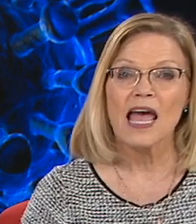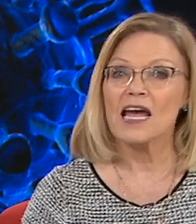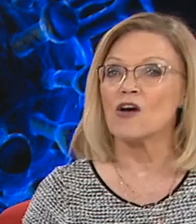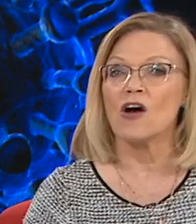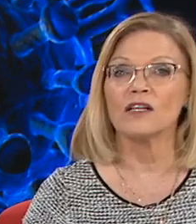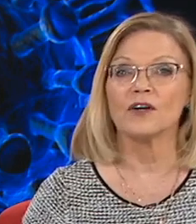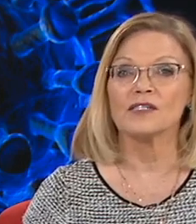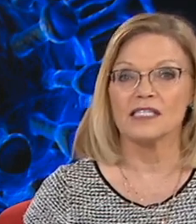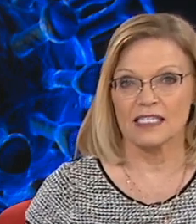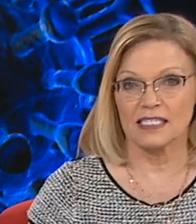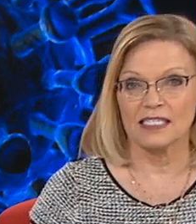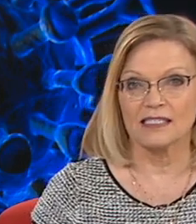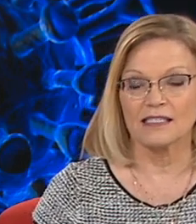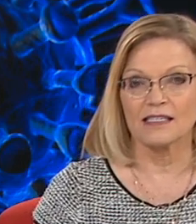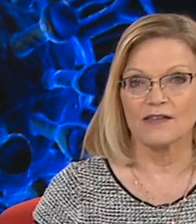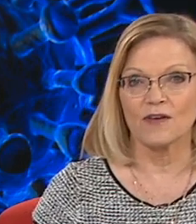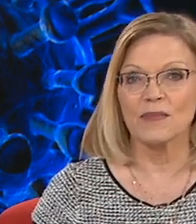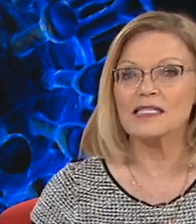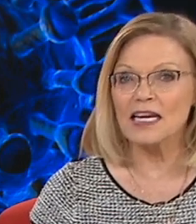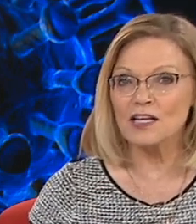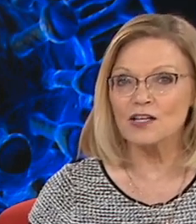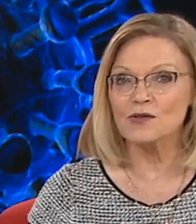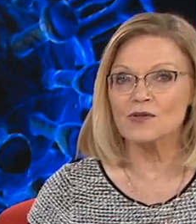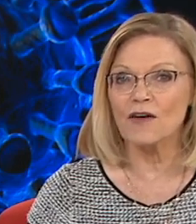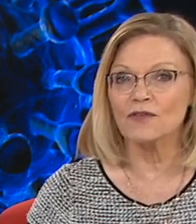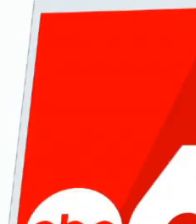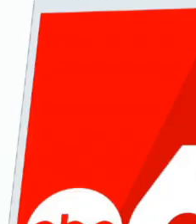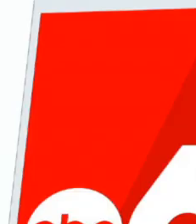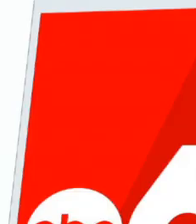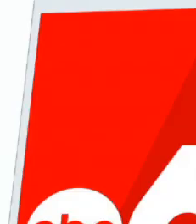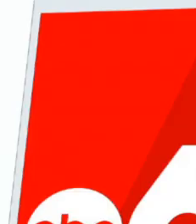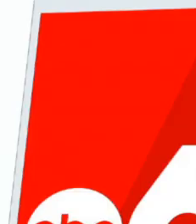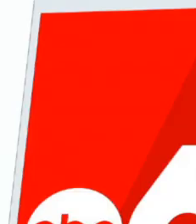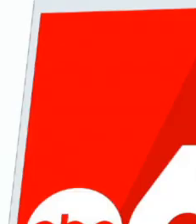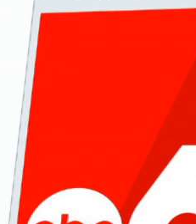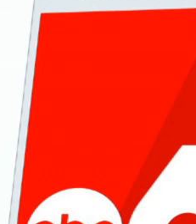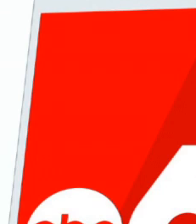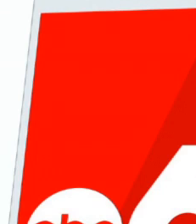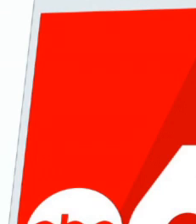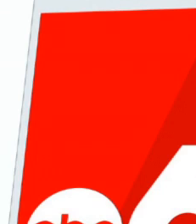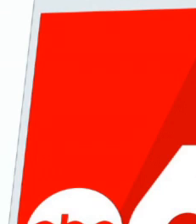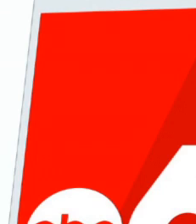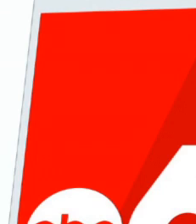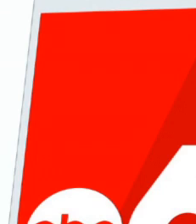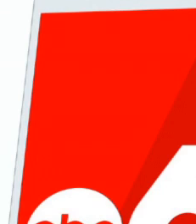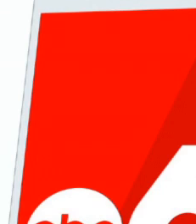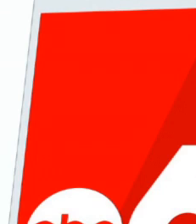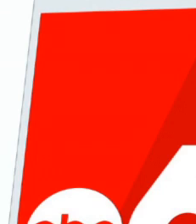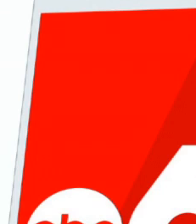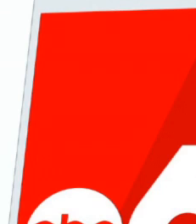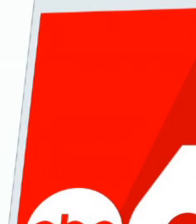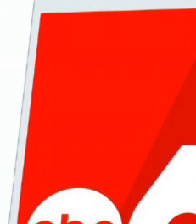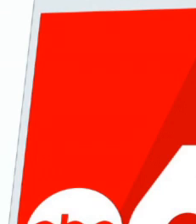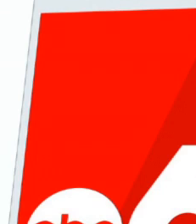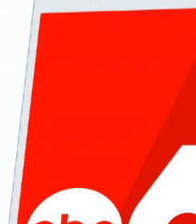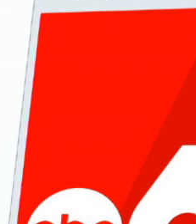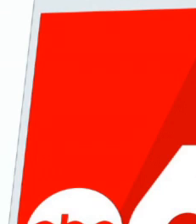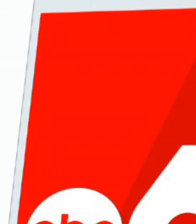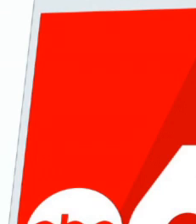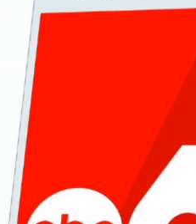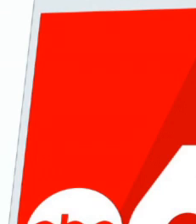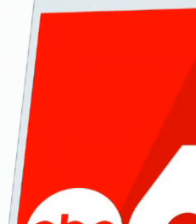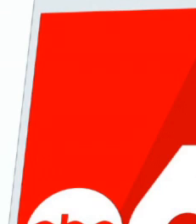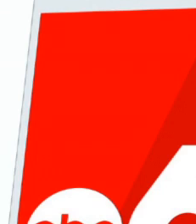schools, and all of our citizens. If you missed any of the news conference, you can watch it on the ABC6 app and on